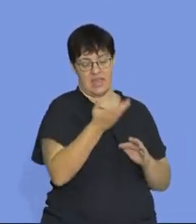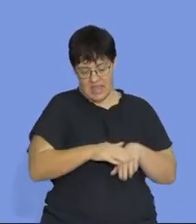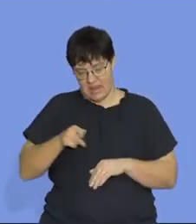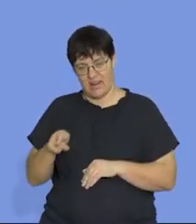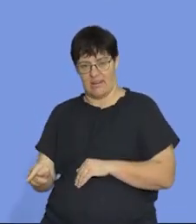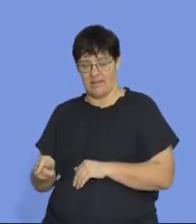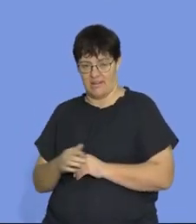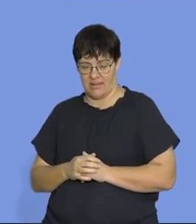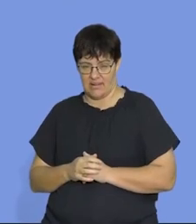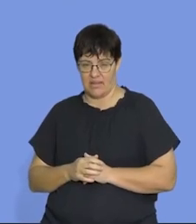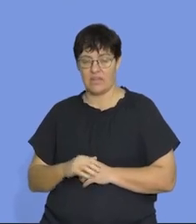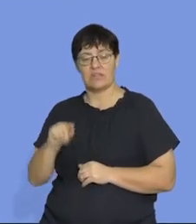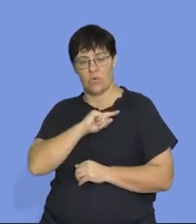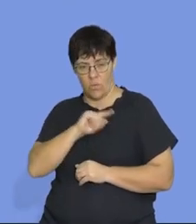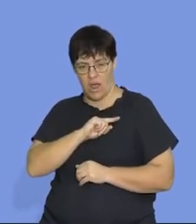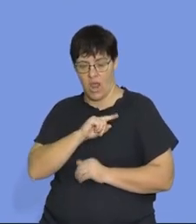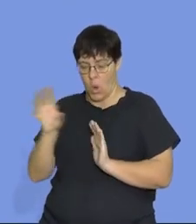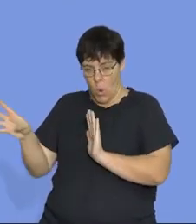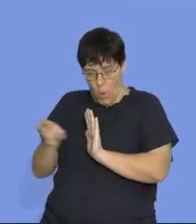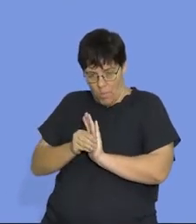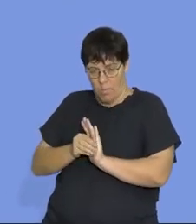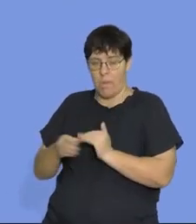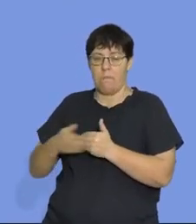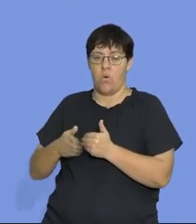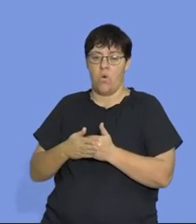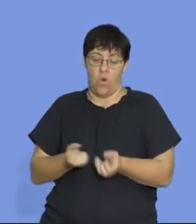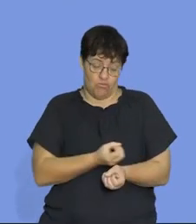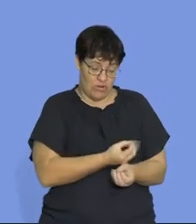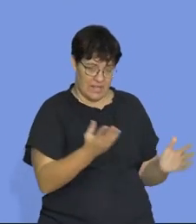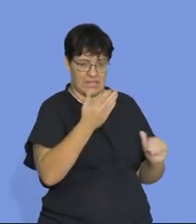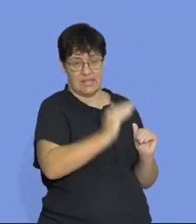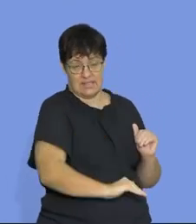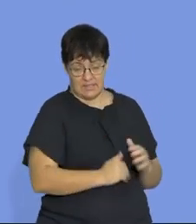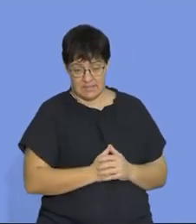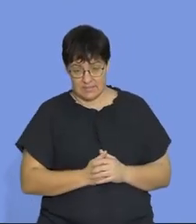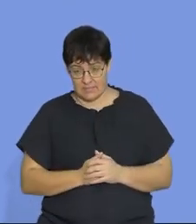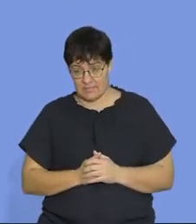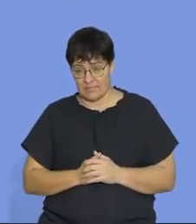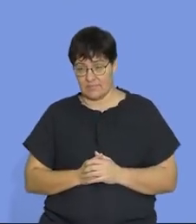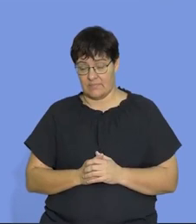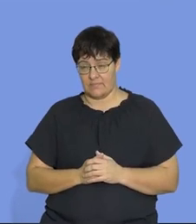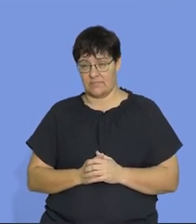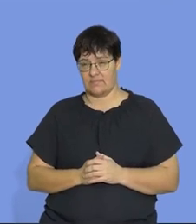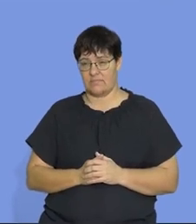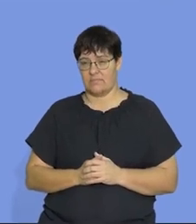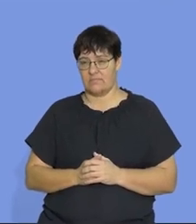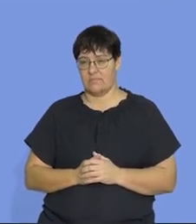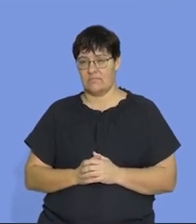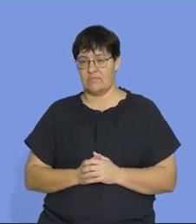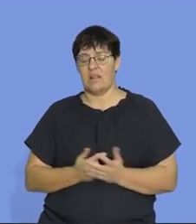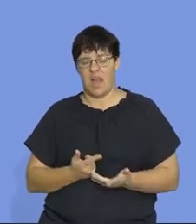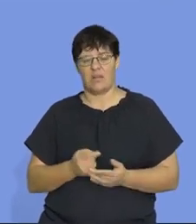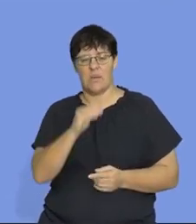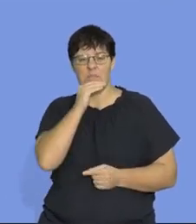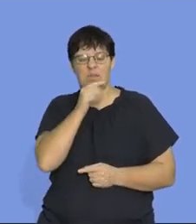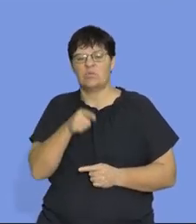saying more was absorbed than released. Right. So in an endothermic reaction, in a nutshell, at the start